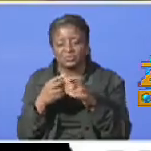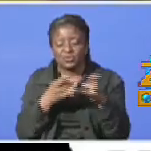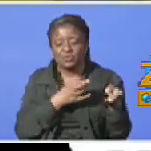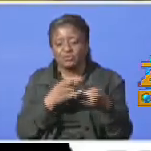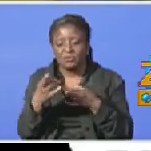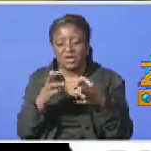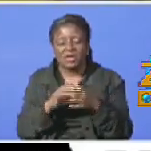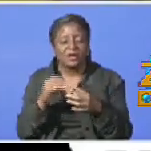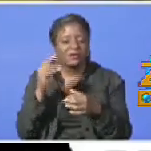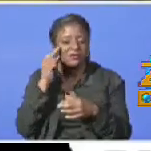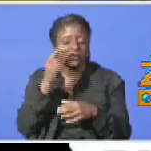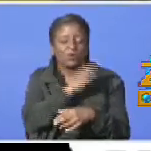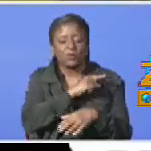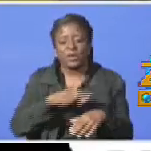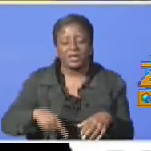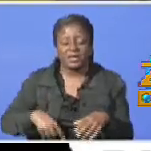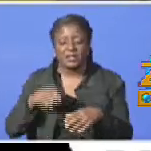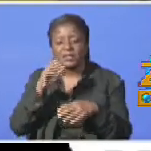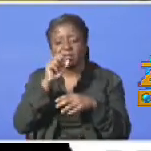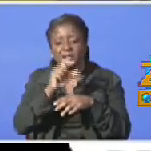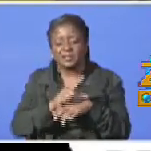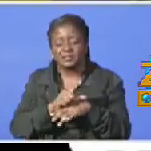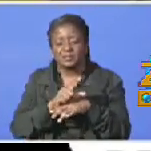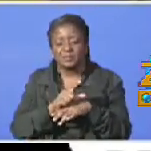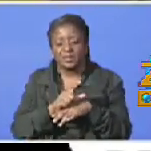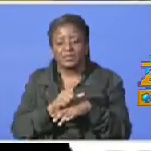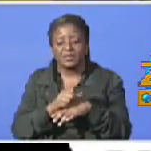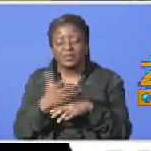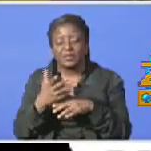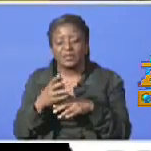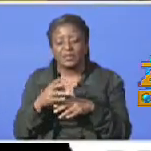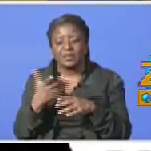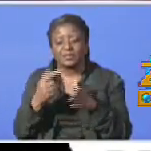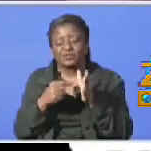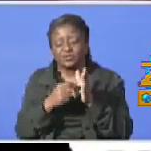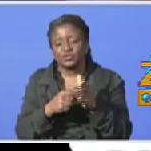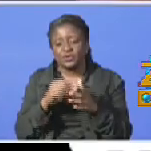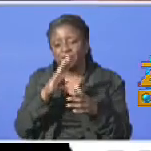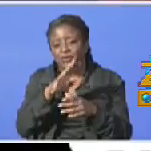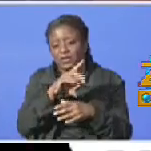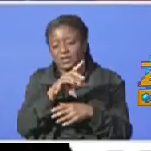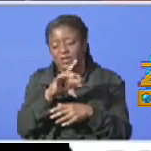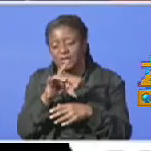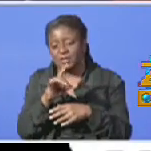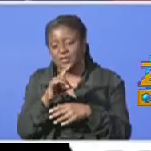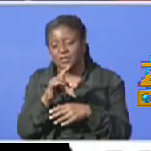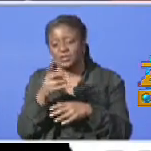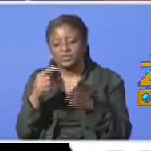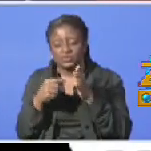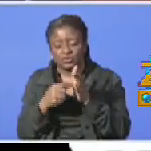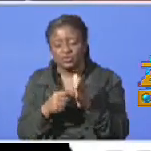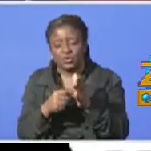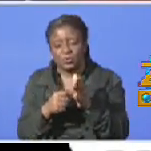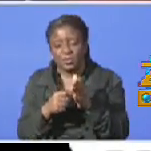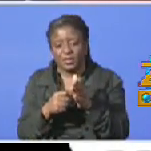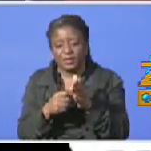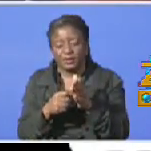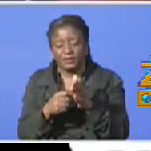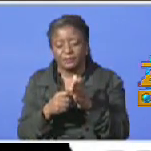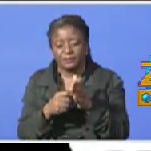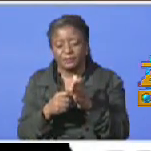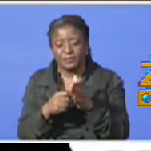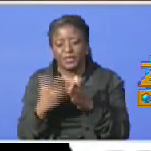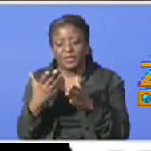subtitled 48-1, focused on the 1985 Commonwealth Agreement on South Africa, also known as the Nassau